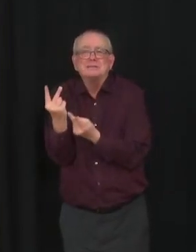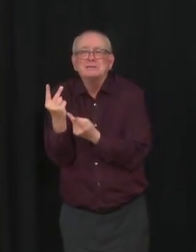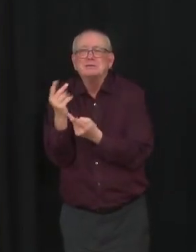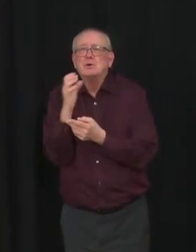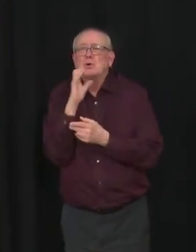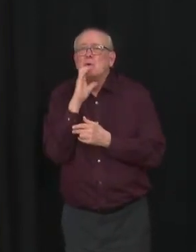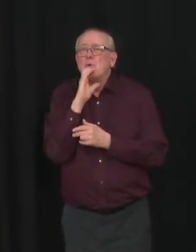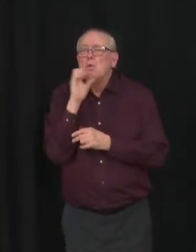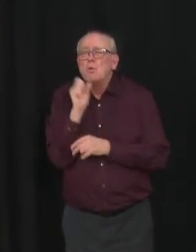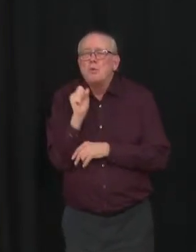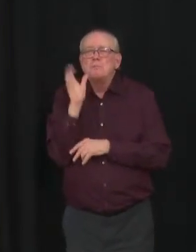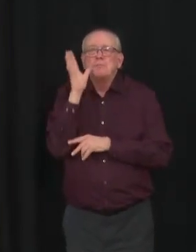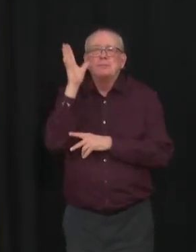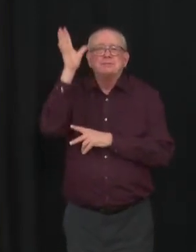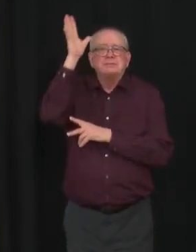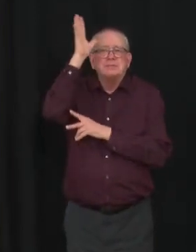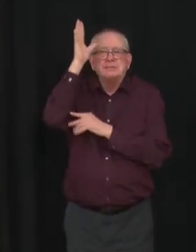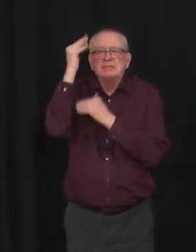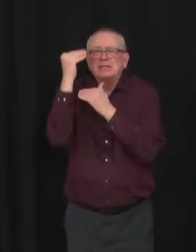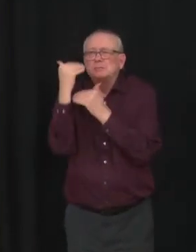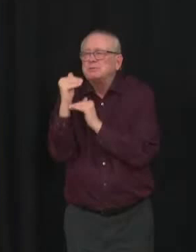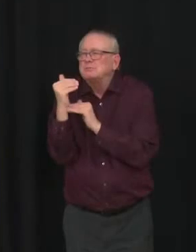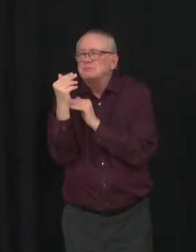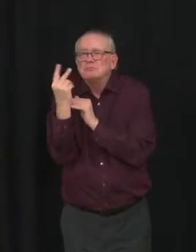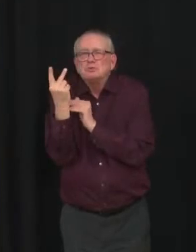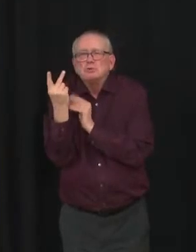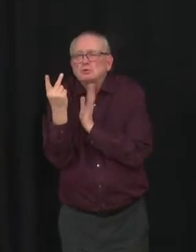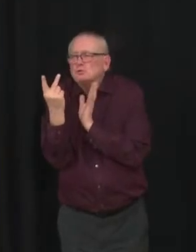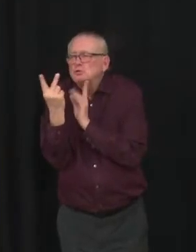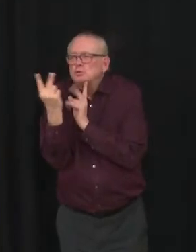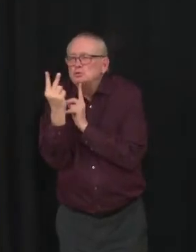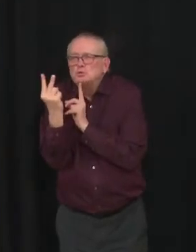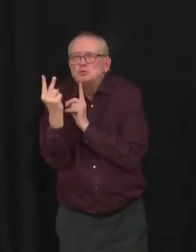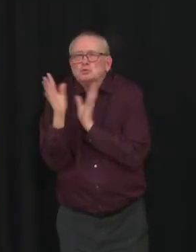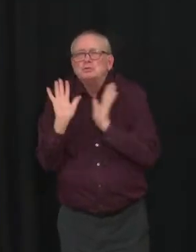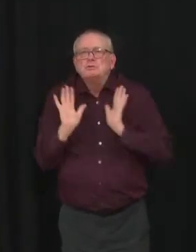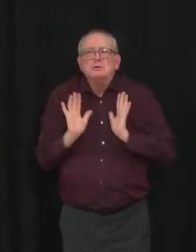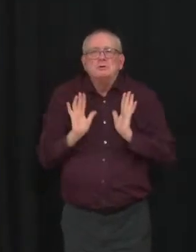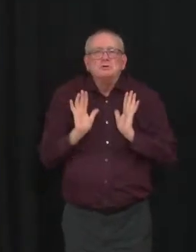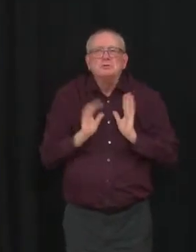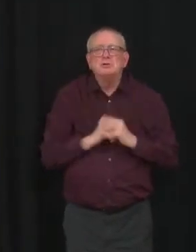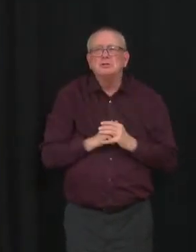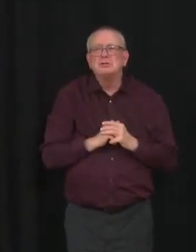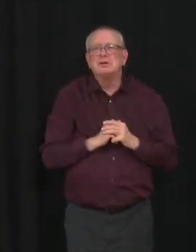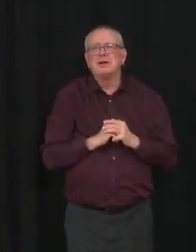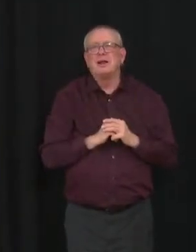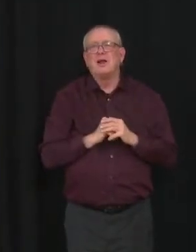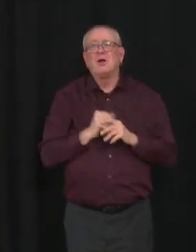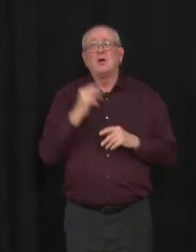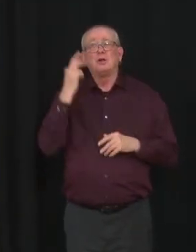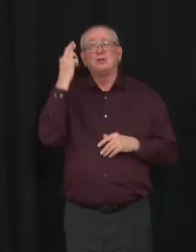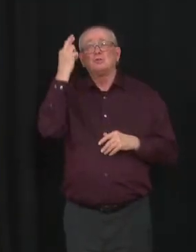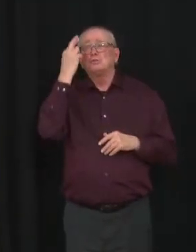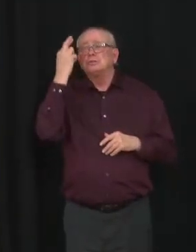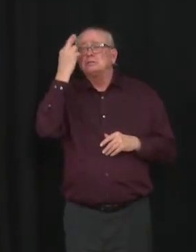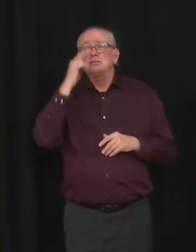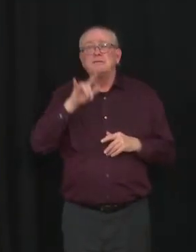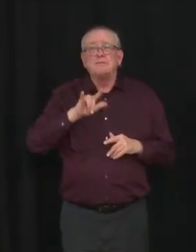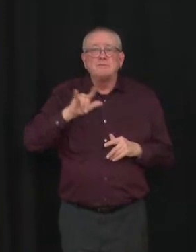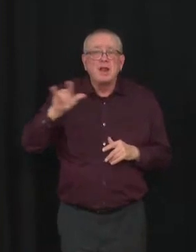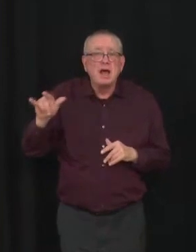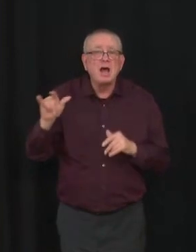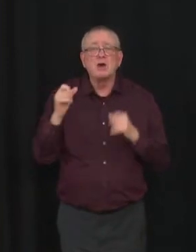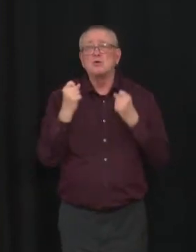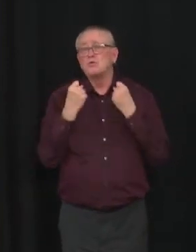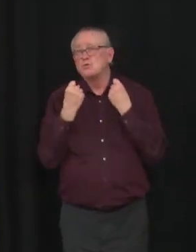minimize your social contact. So I think it means the context of the purpose of travel and how careful you are